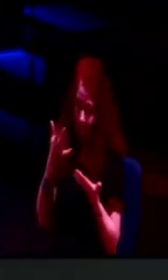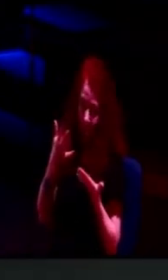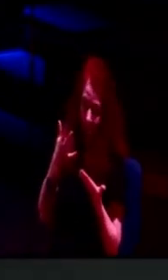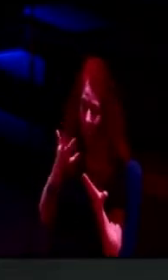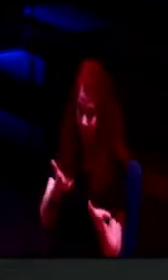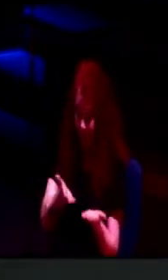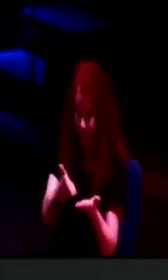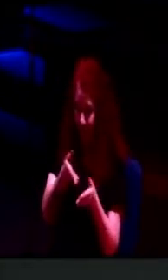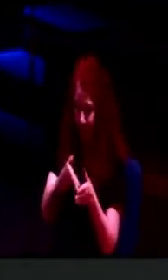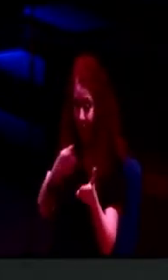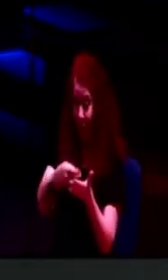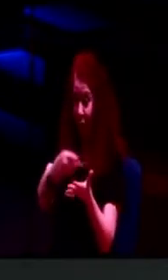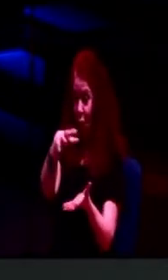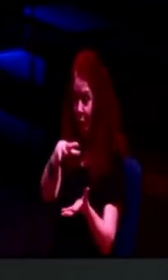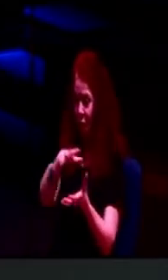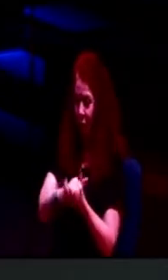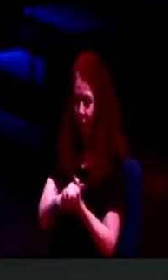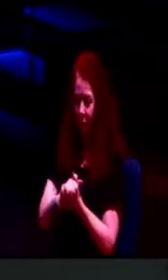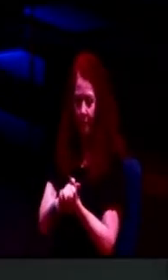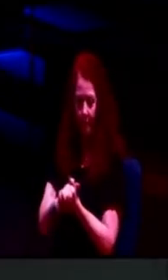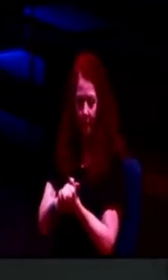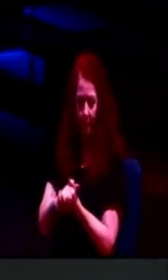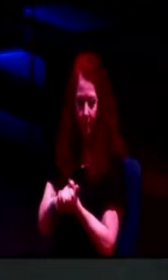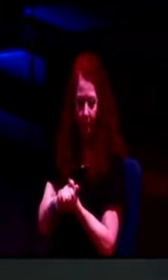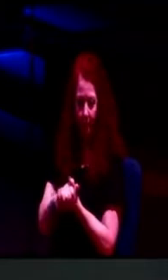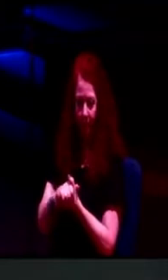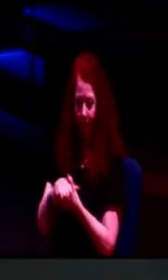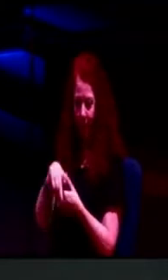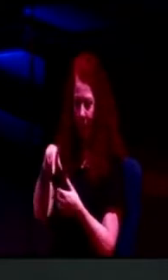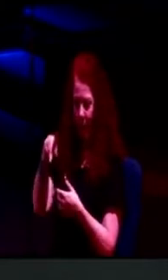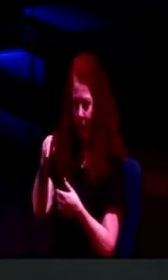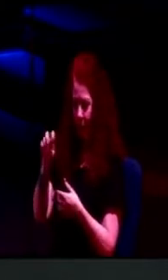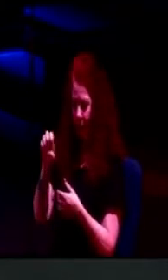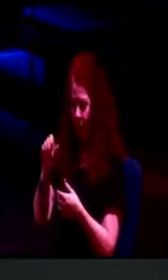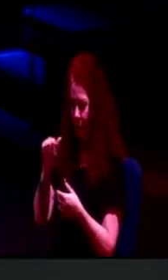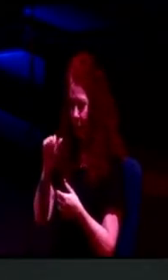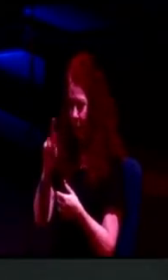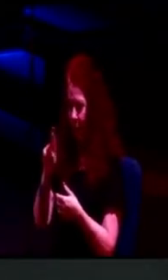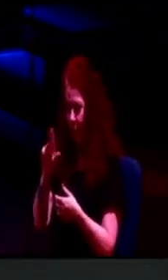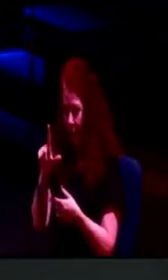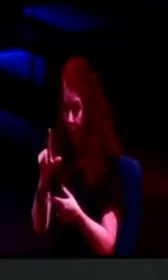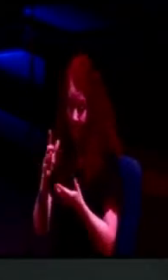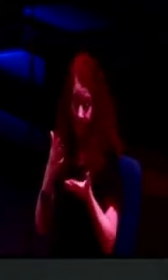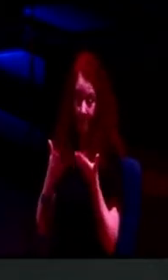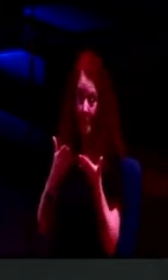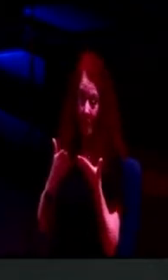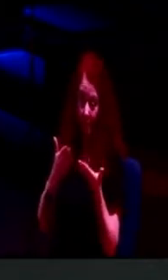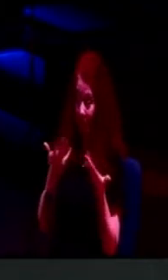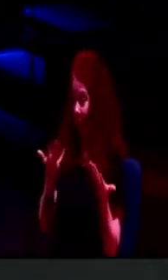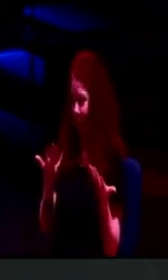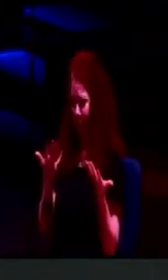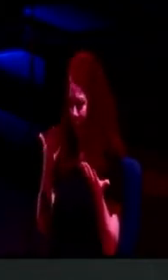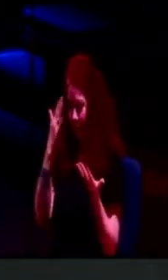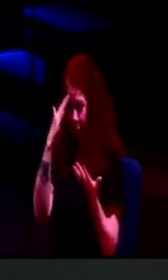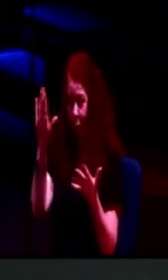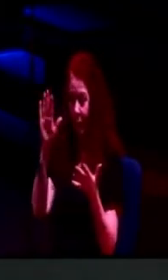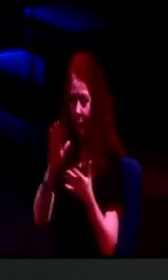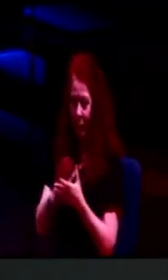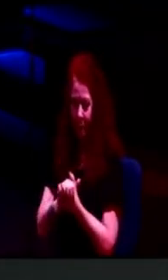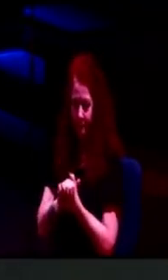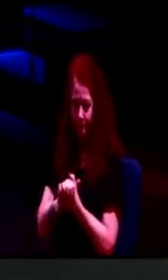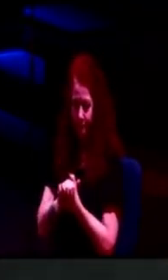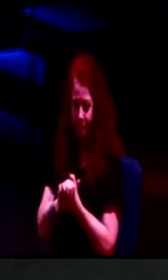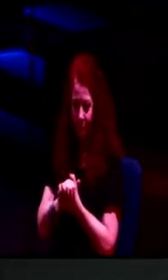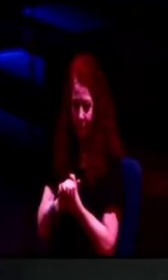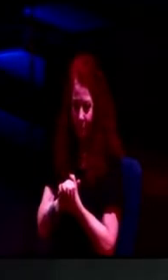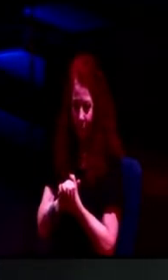on this one time, and he held up, you know, it was a pearl of great value. Maybe it was a pearl the size of a marble. And then Pastor Mark said he painted a